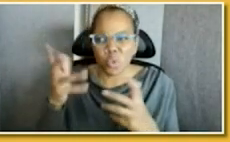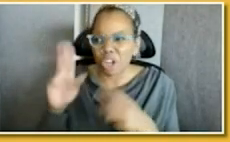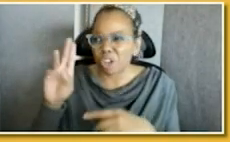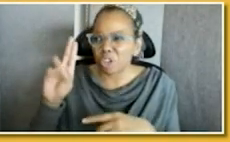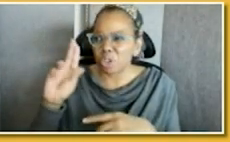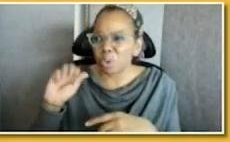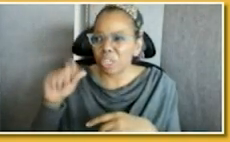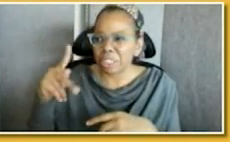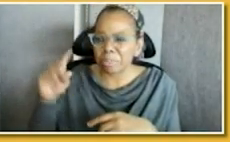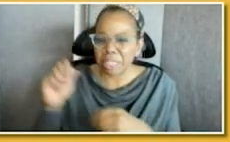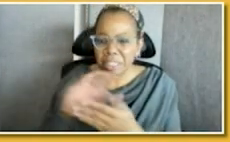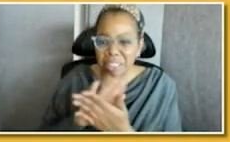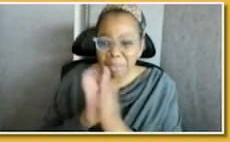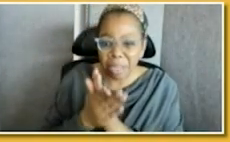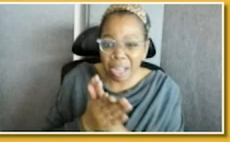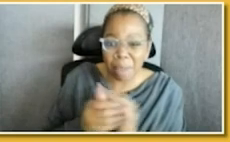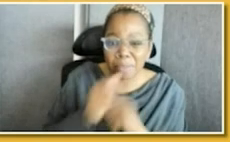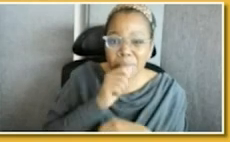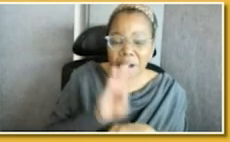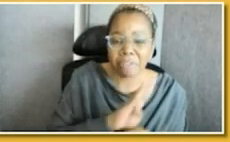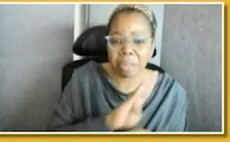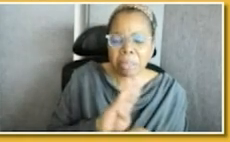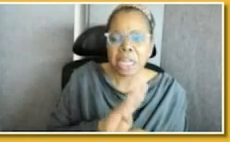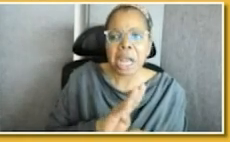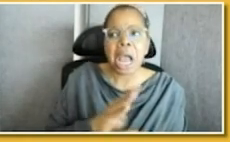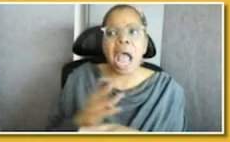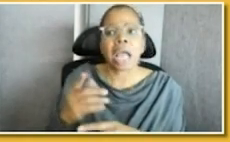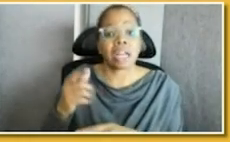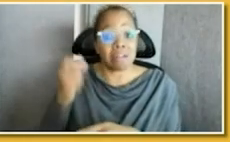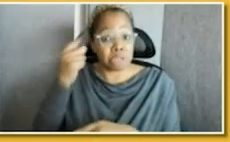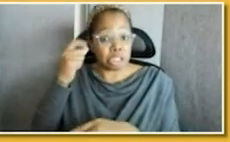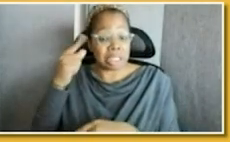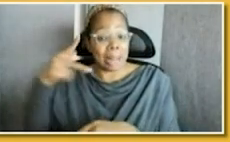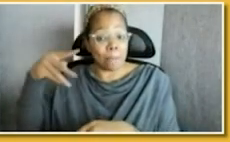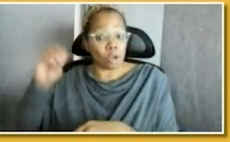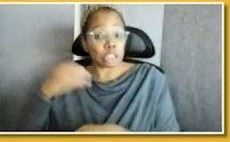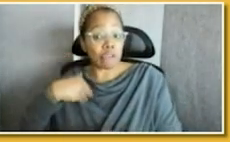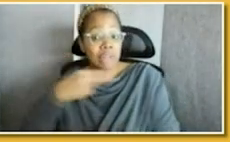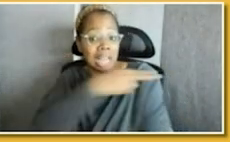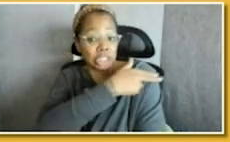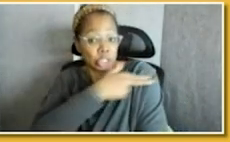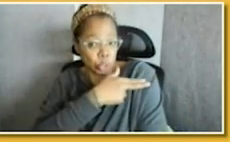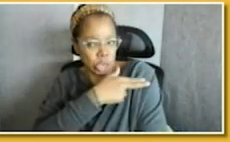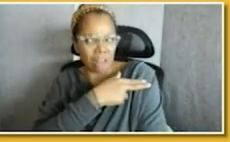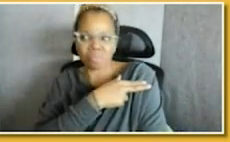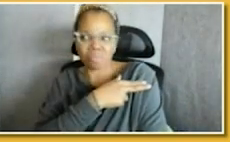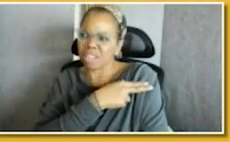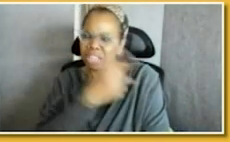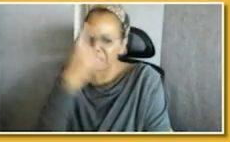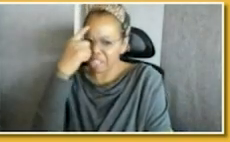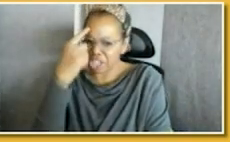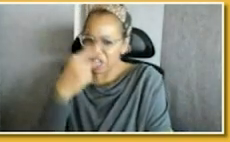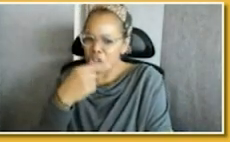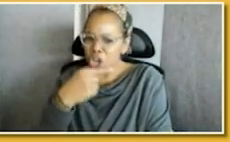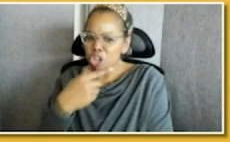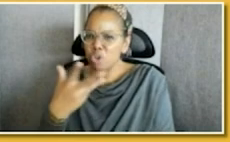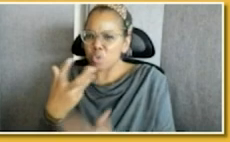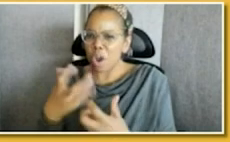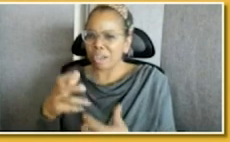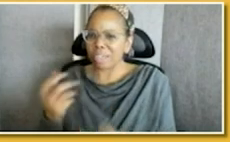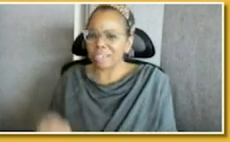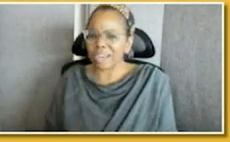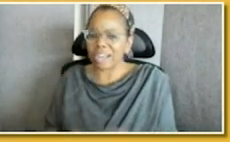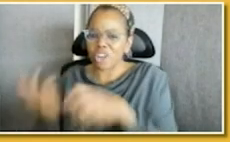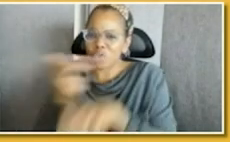some form of union busting? You want to get rid of us so you can privatize, you know, the agency? When I